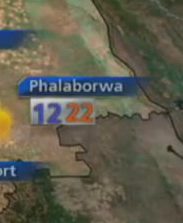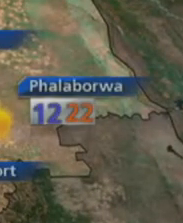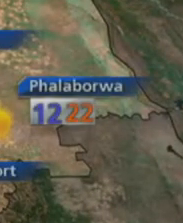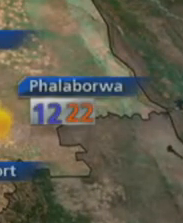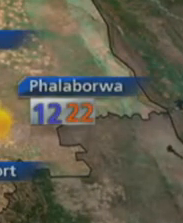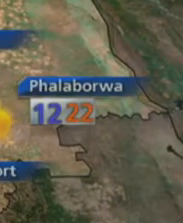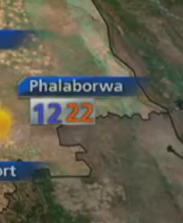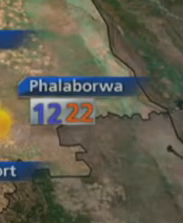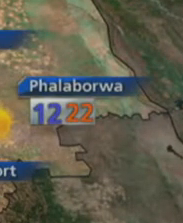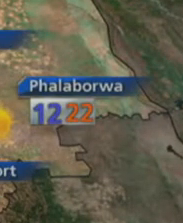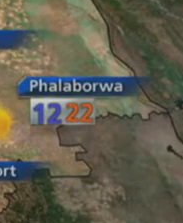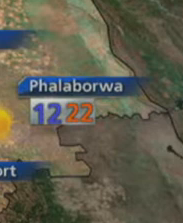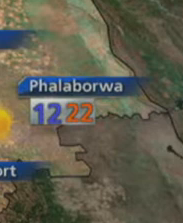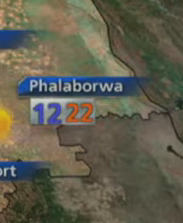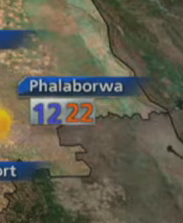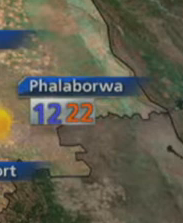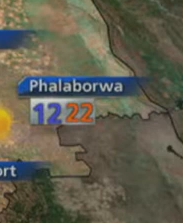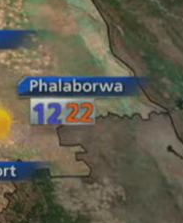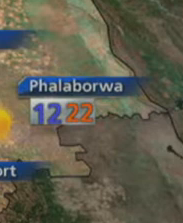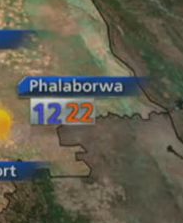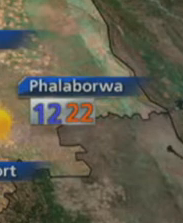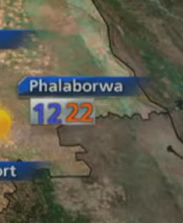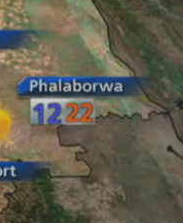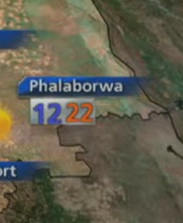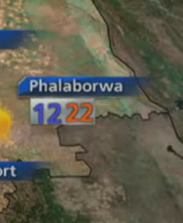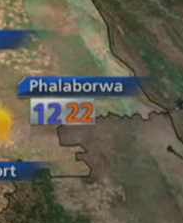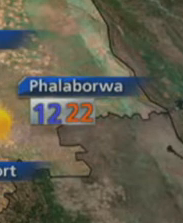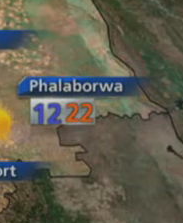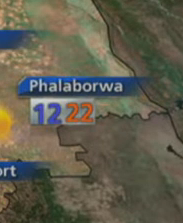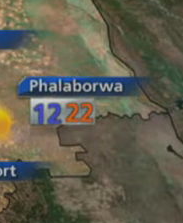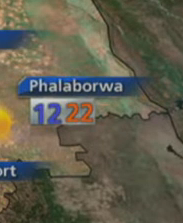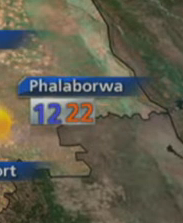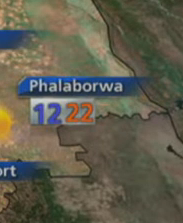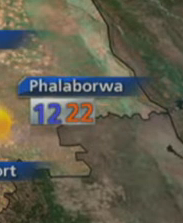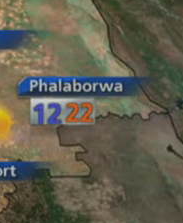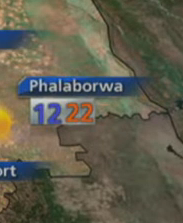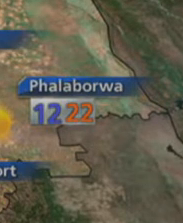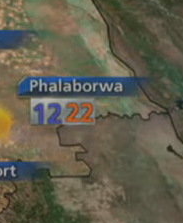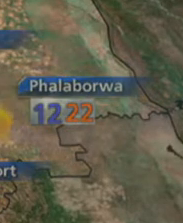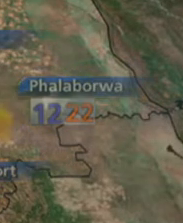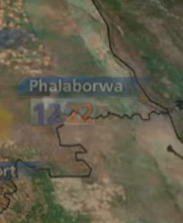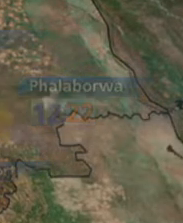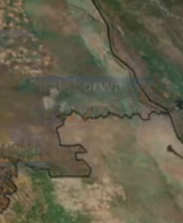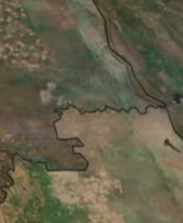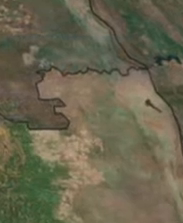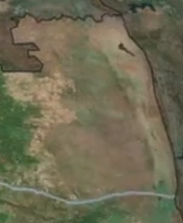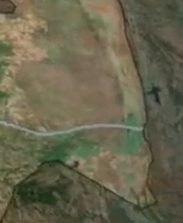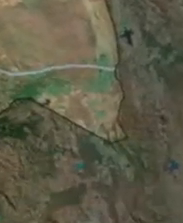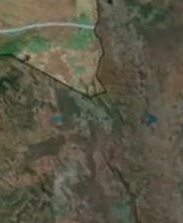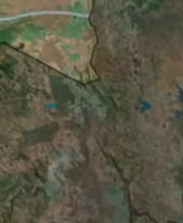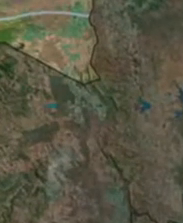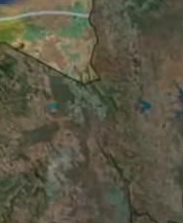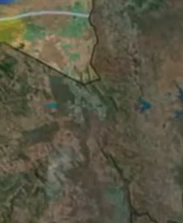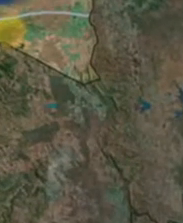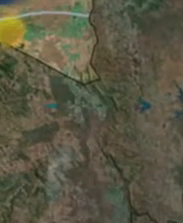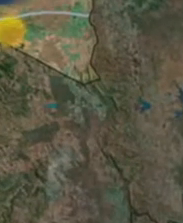kwa Limpopo teng le Phalale go tla bo go thutafetse ka 22 Musina lwane e tla bo thutafetse ka 22 fa Bela e tla be